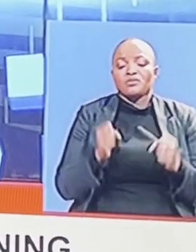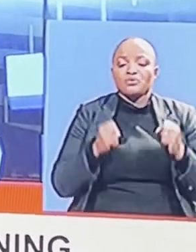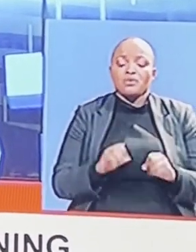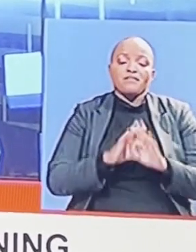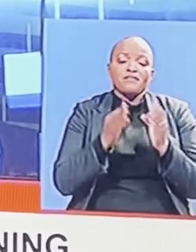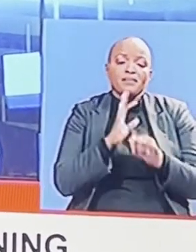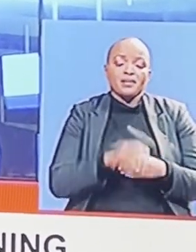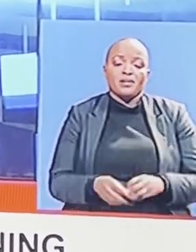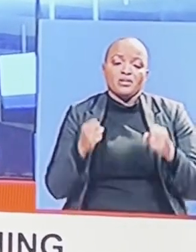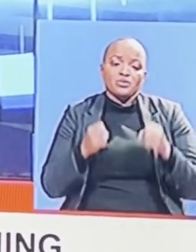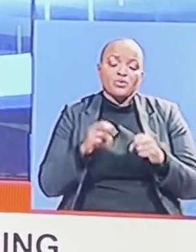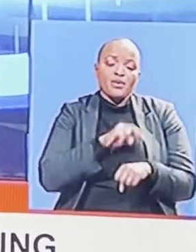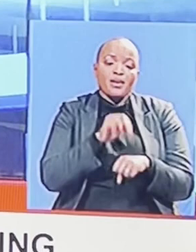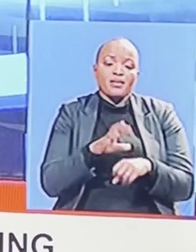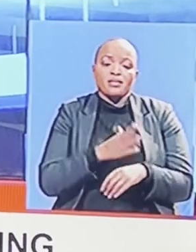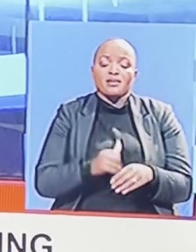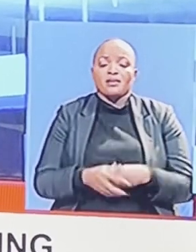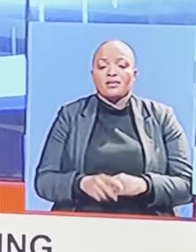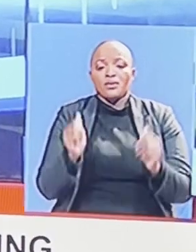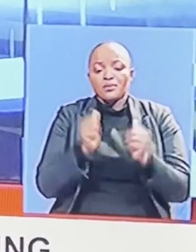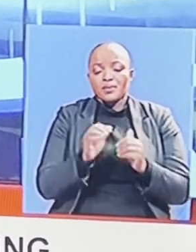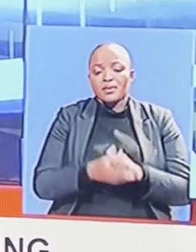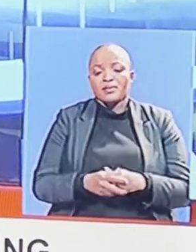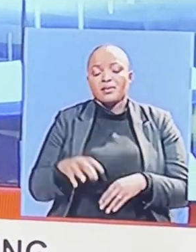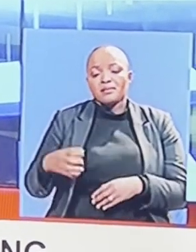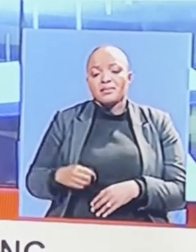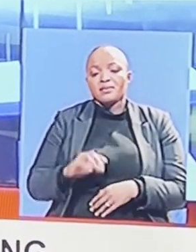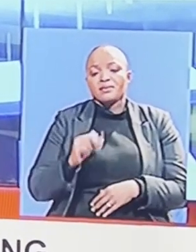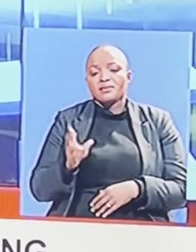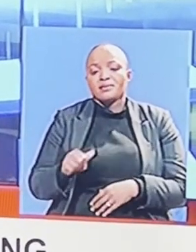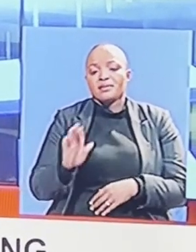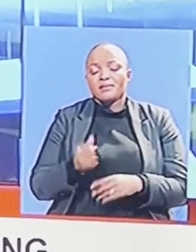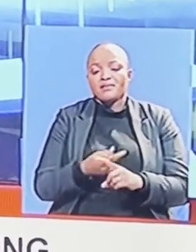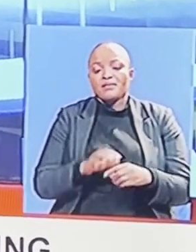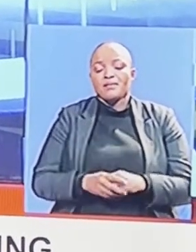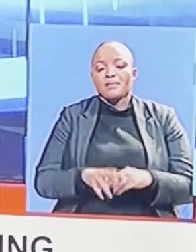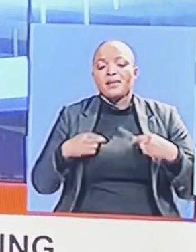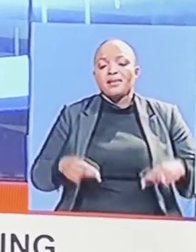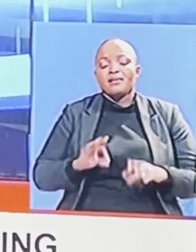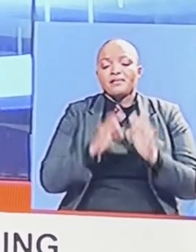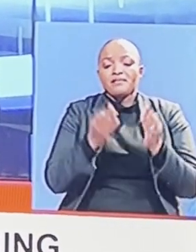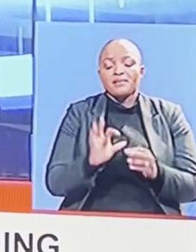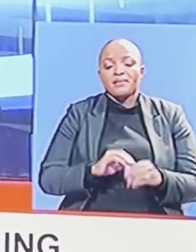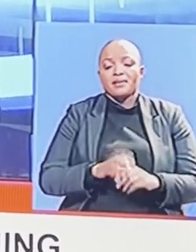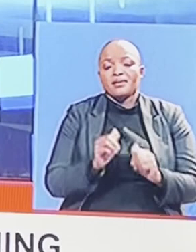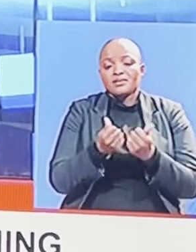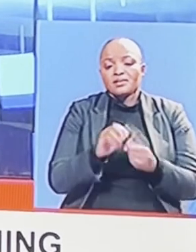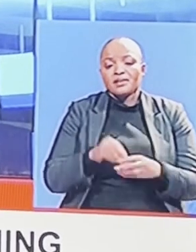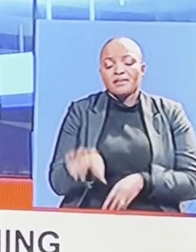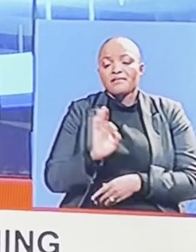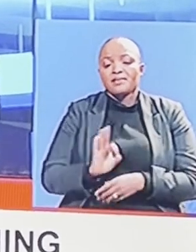families to strengthen the nation hosted by Ms. Ashley Thaba of Healthy Families Foundation in Francis Town.